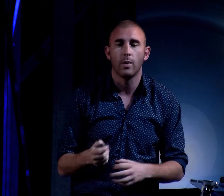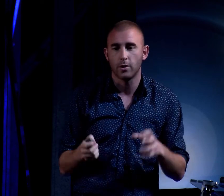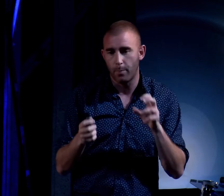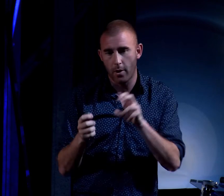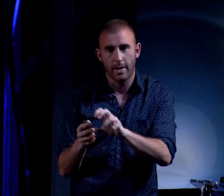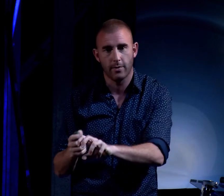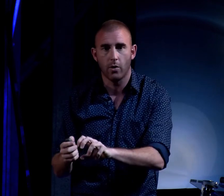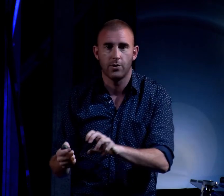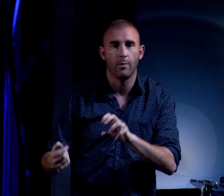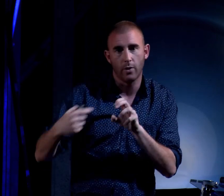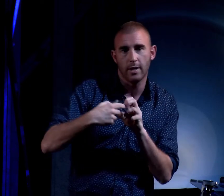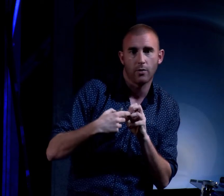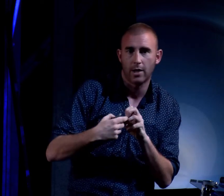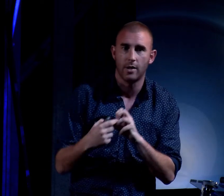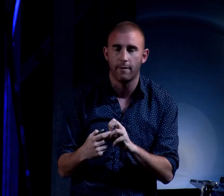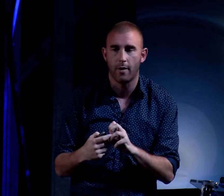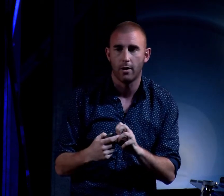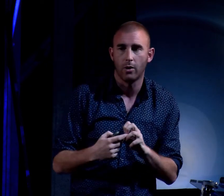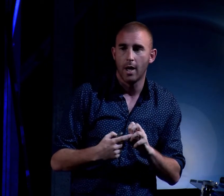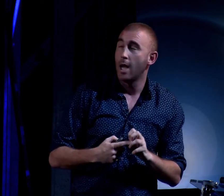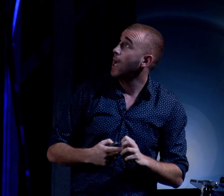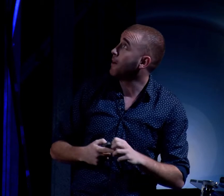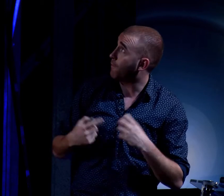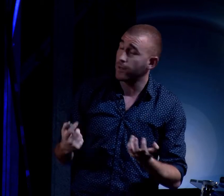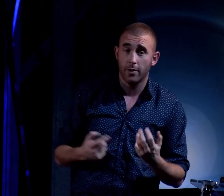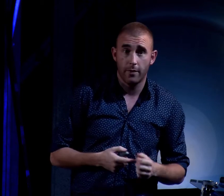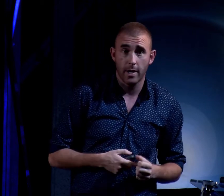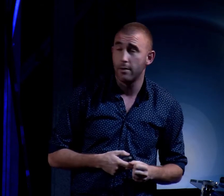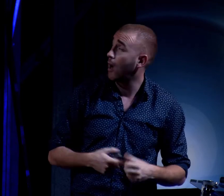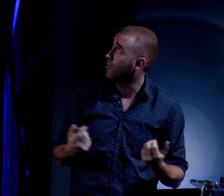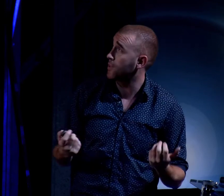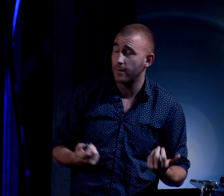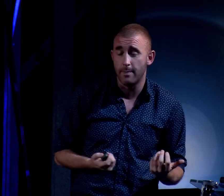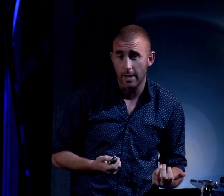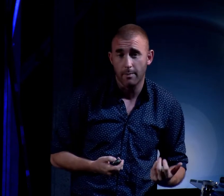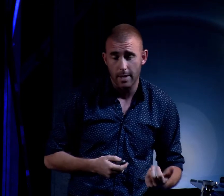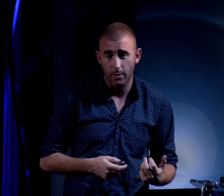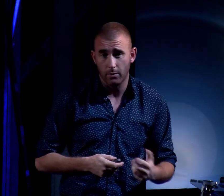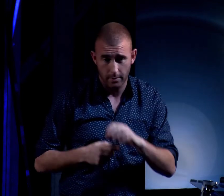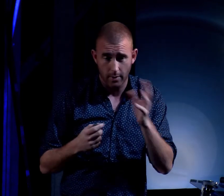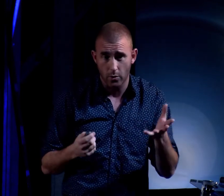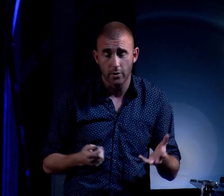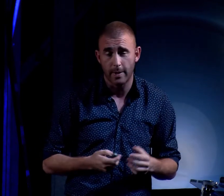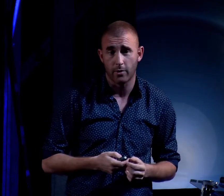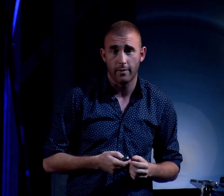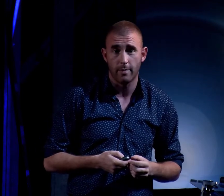prototype where we just put a piece of content with an interaction in the file in front of the 170 million